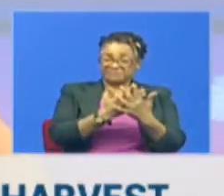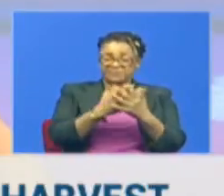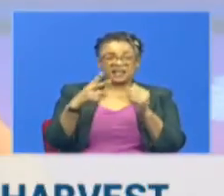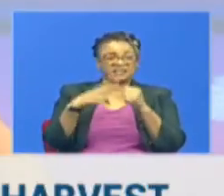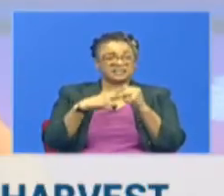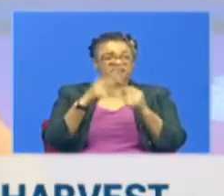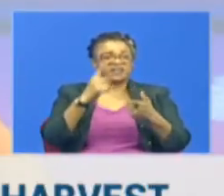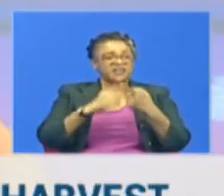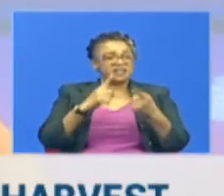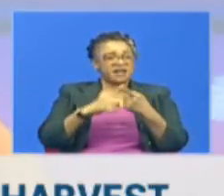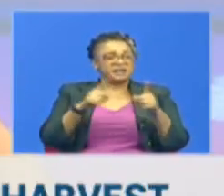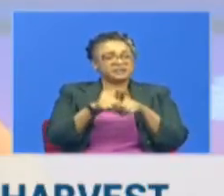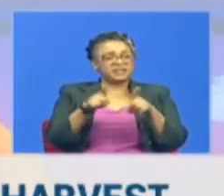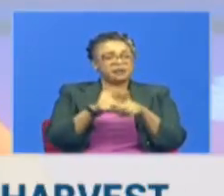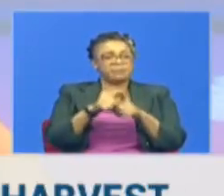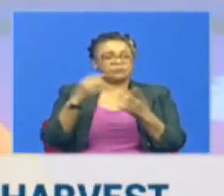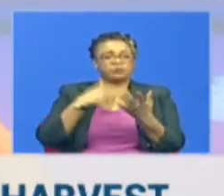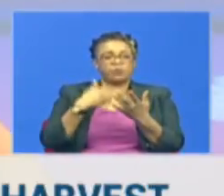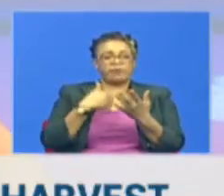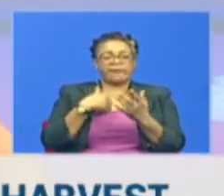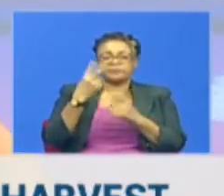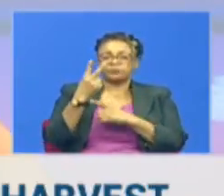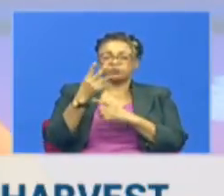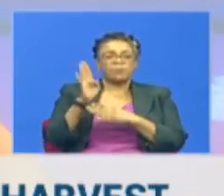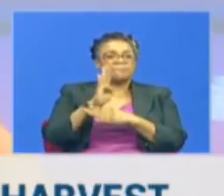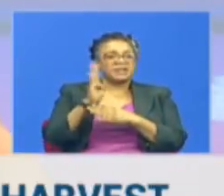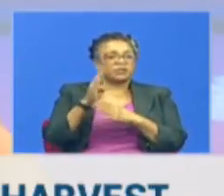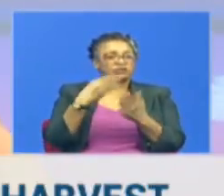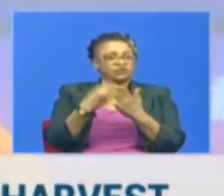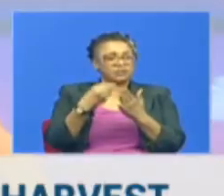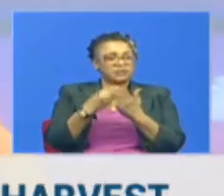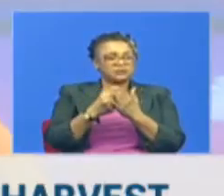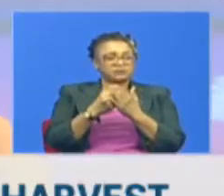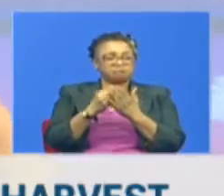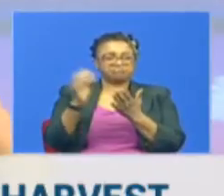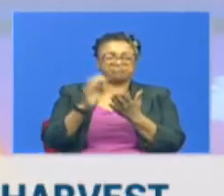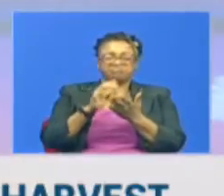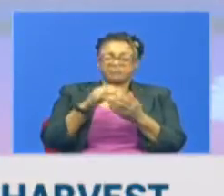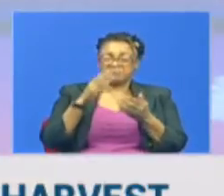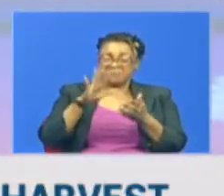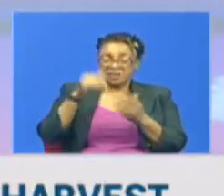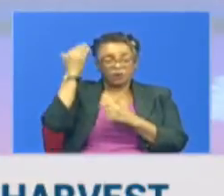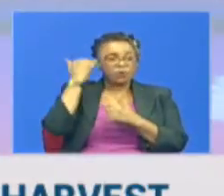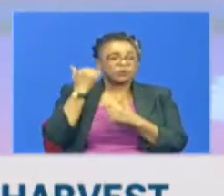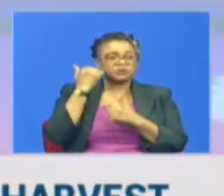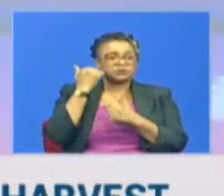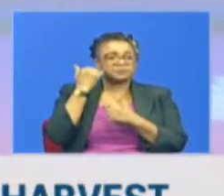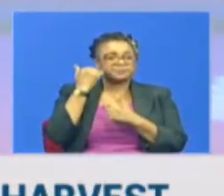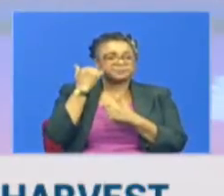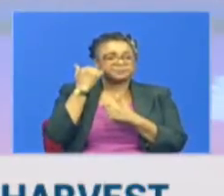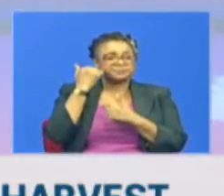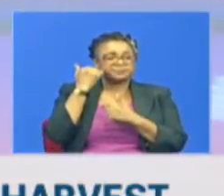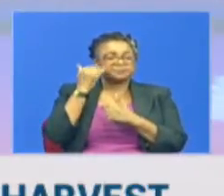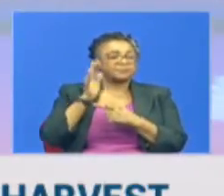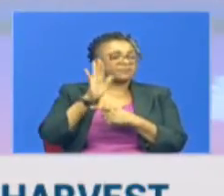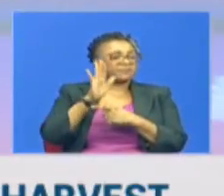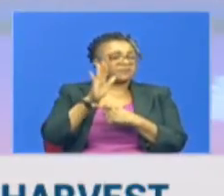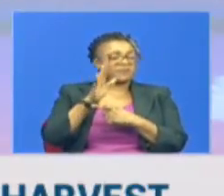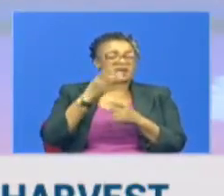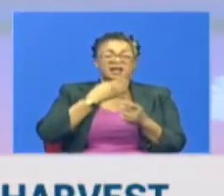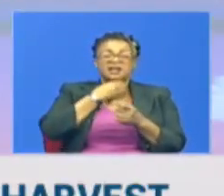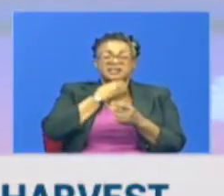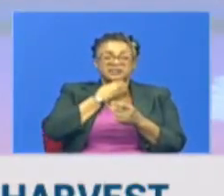fail to pay the close to 2 billion shilling fine imposed by the court after they were found guilty of defrauding the